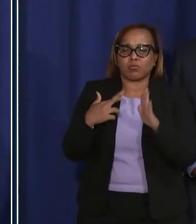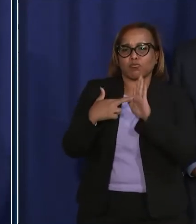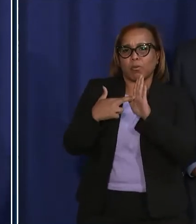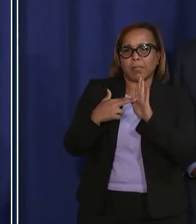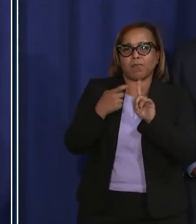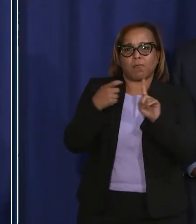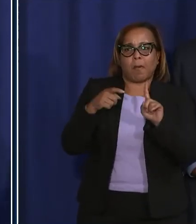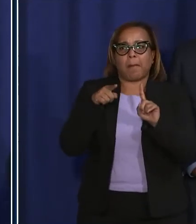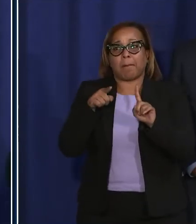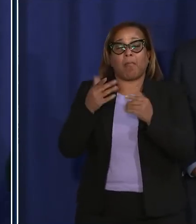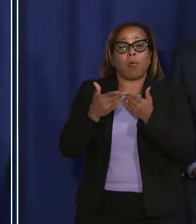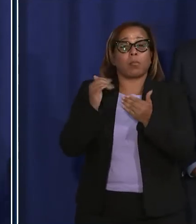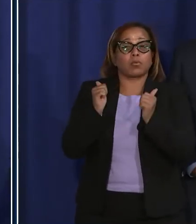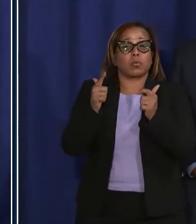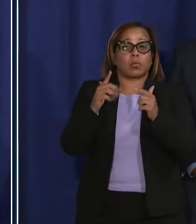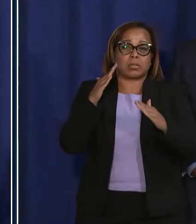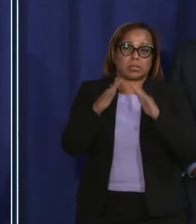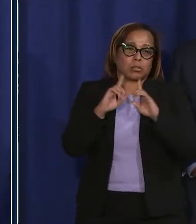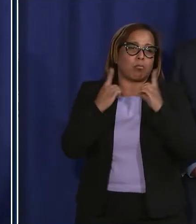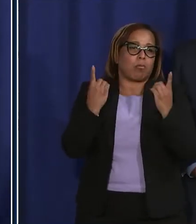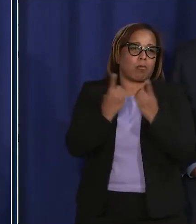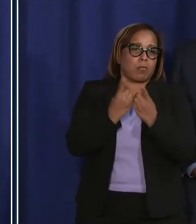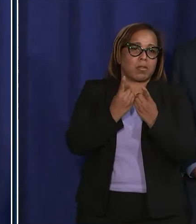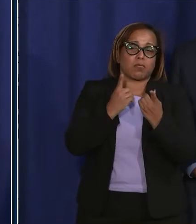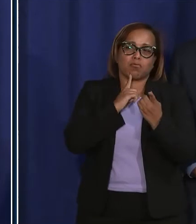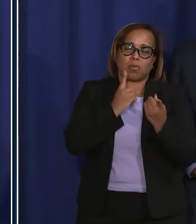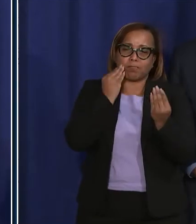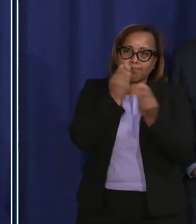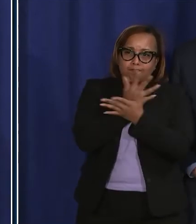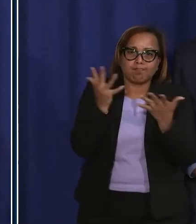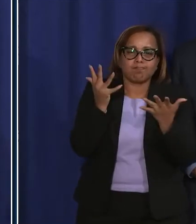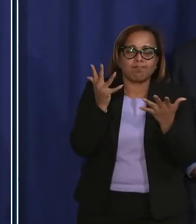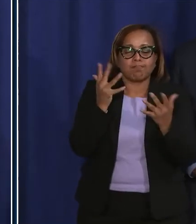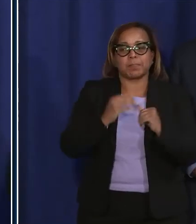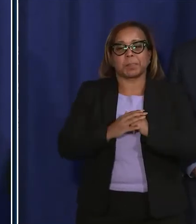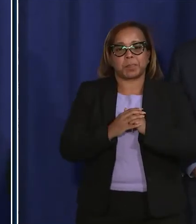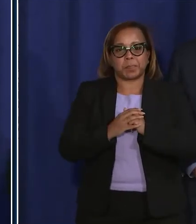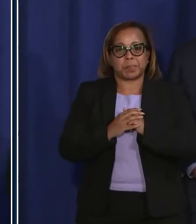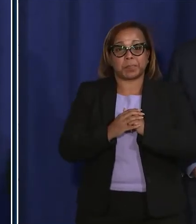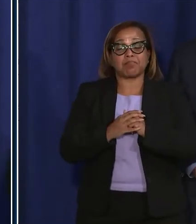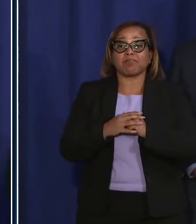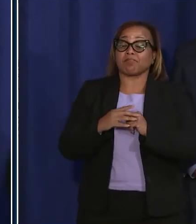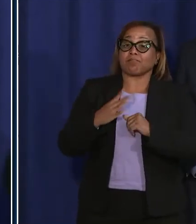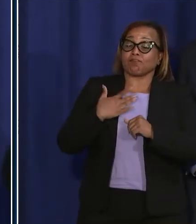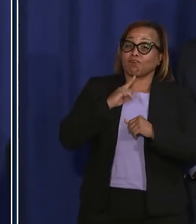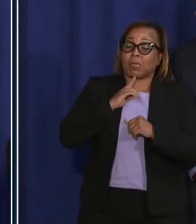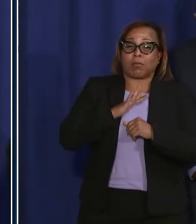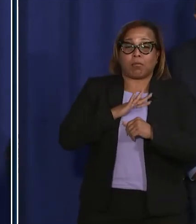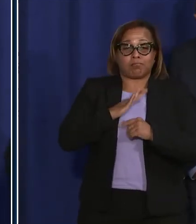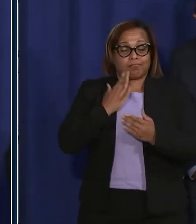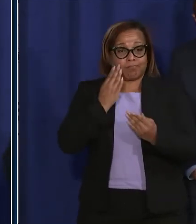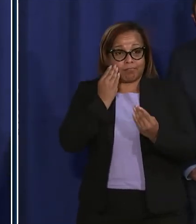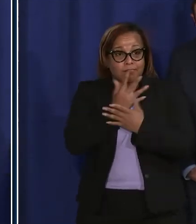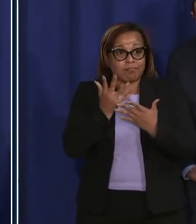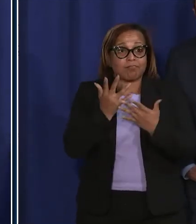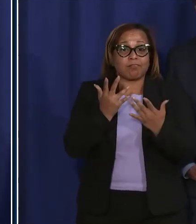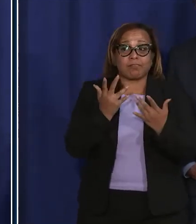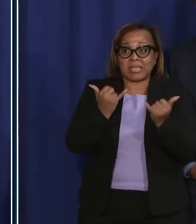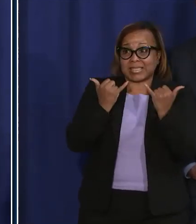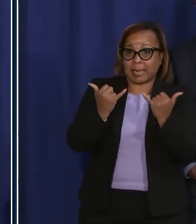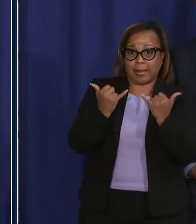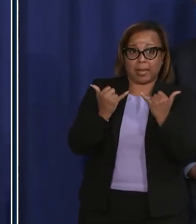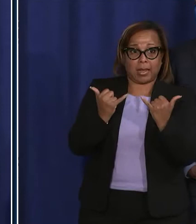from nearly all of our city departments to give this important update. I'm pleased to announce that as of